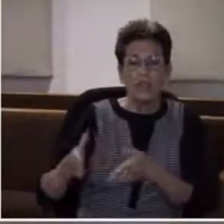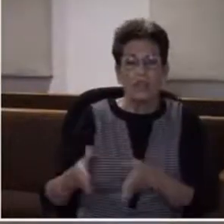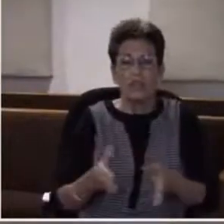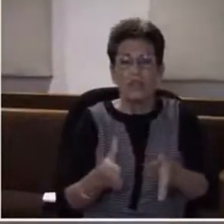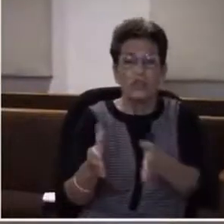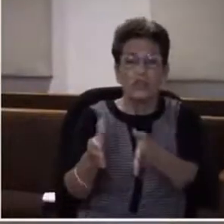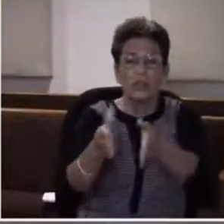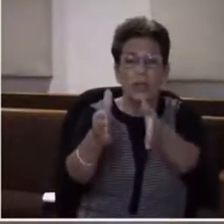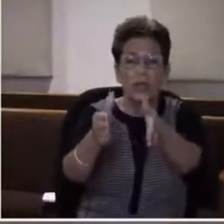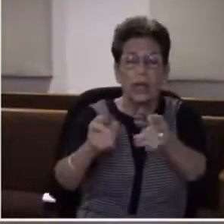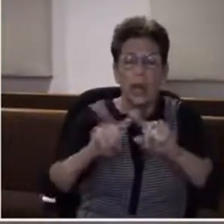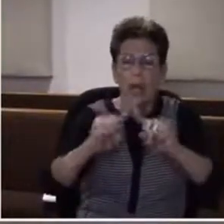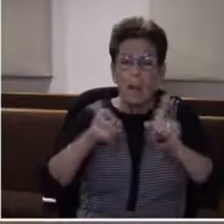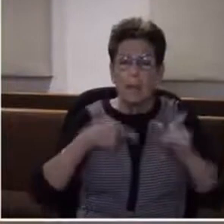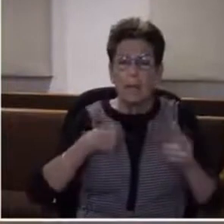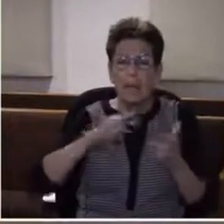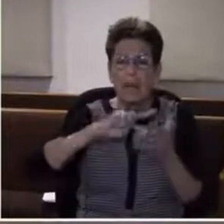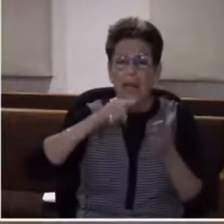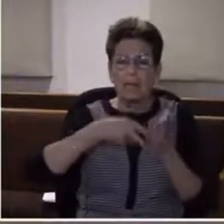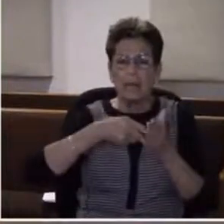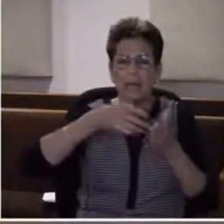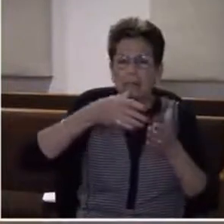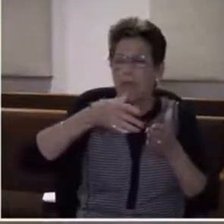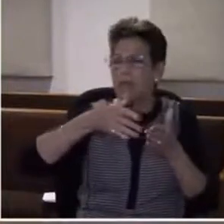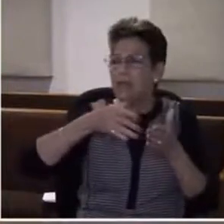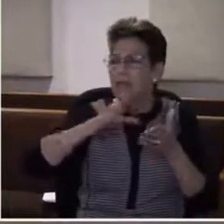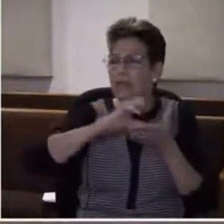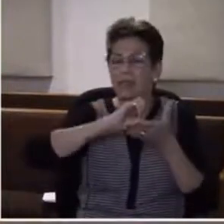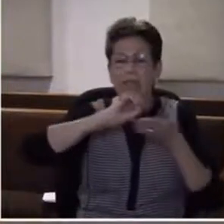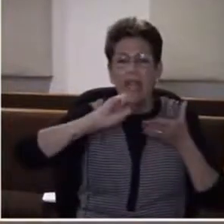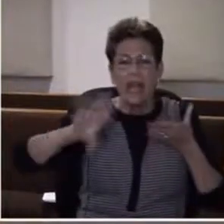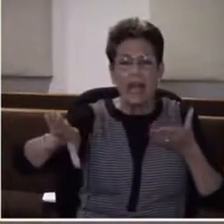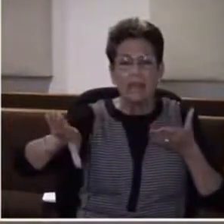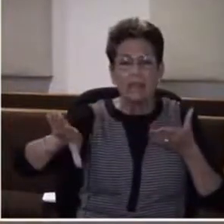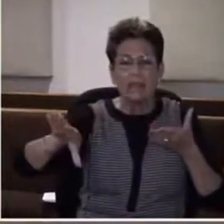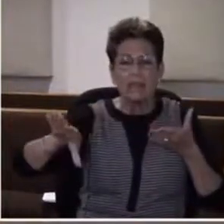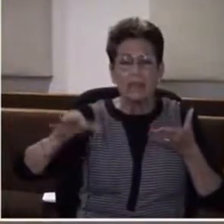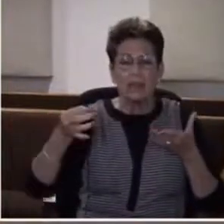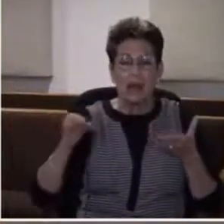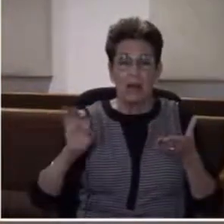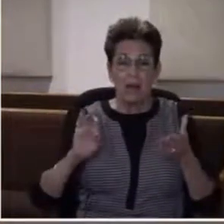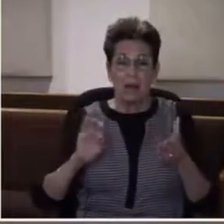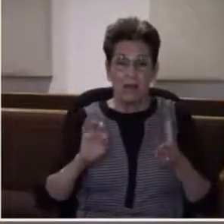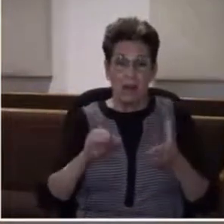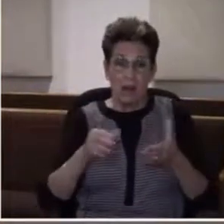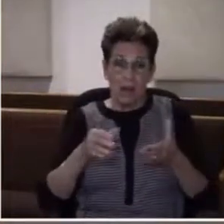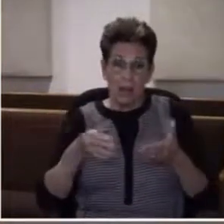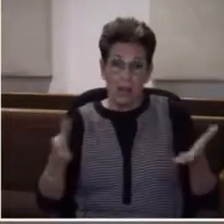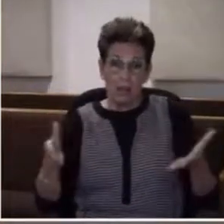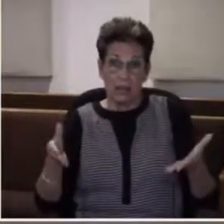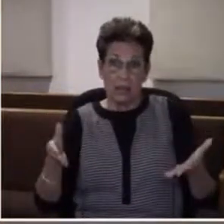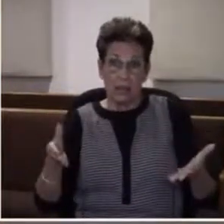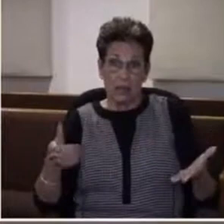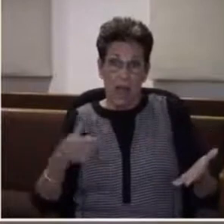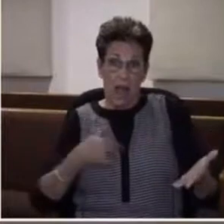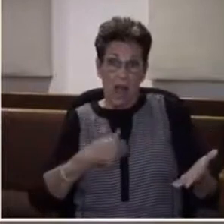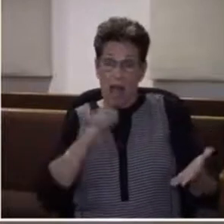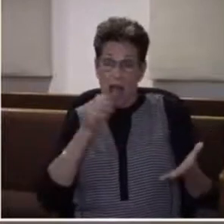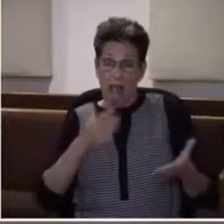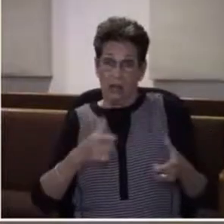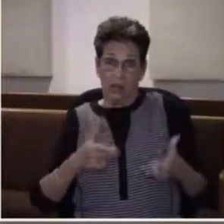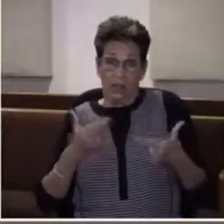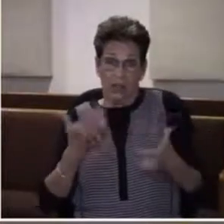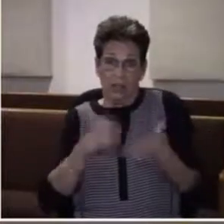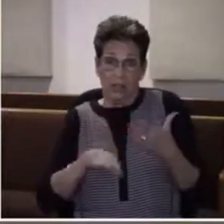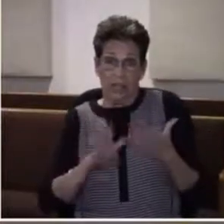But I do mean the absence of things. I don't live in a nice house. I'm